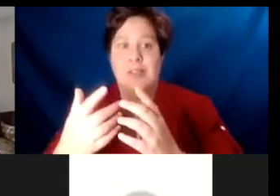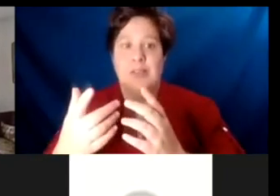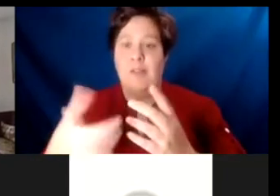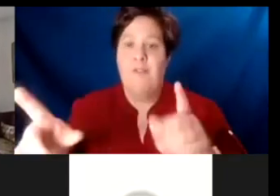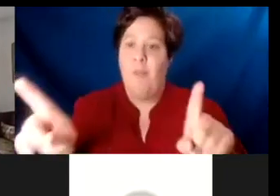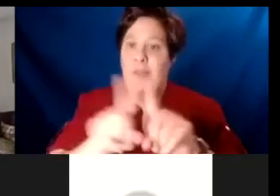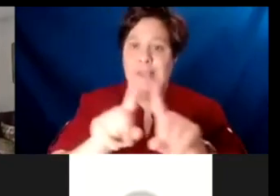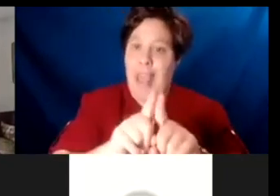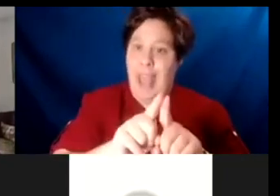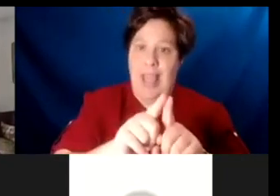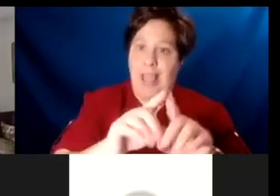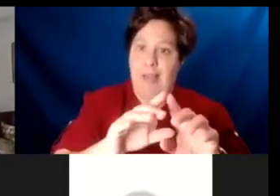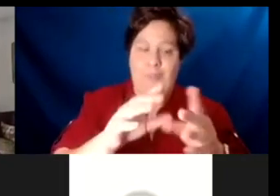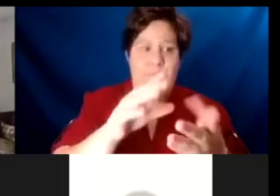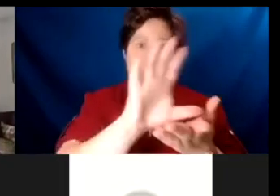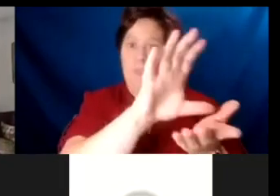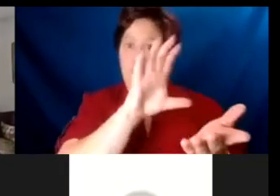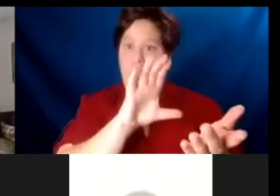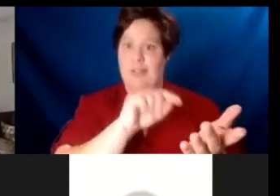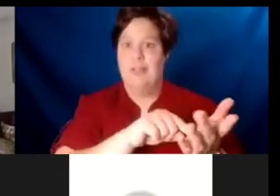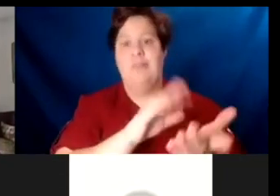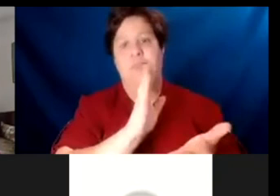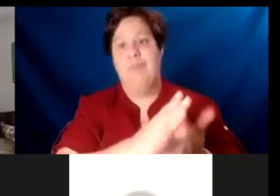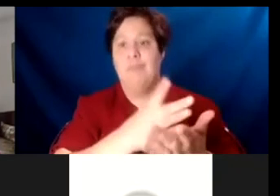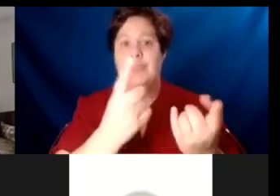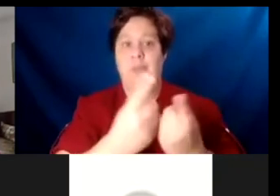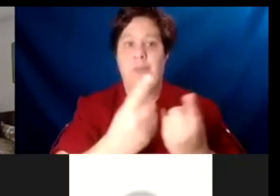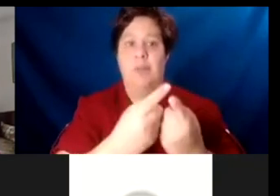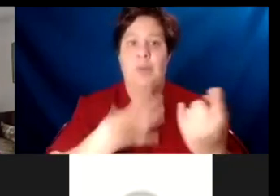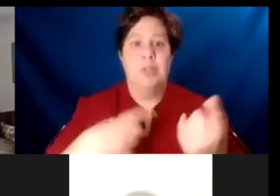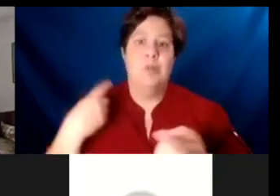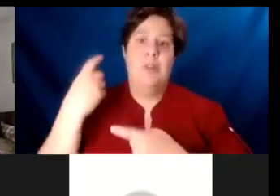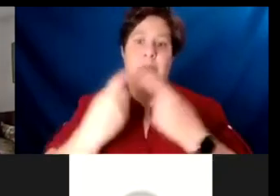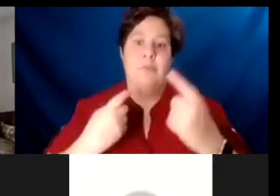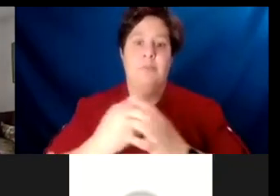pot. That's absolutely something that it's